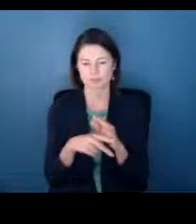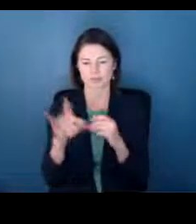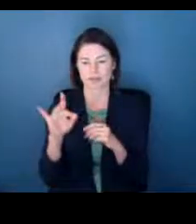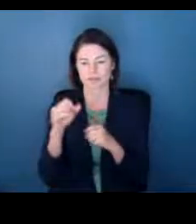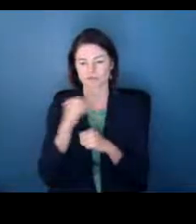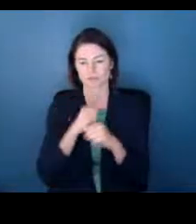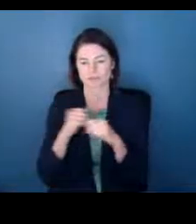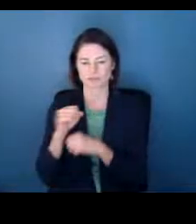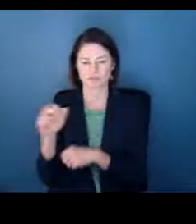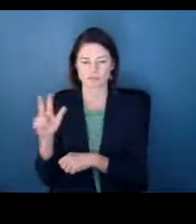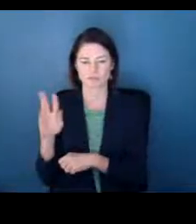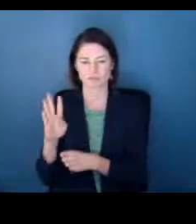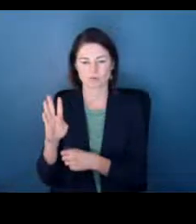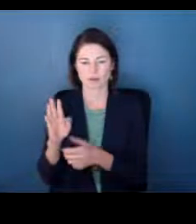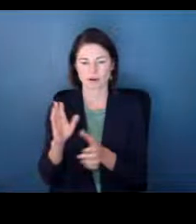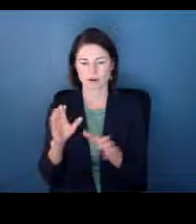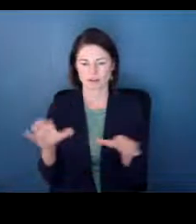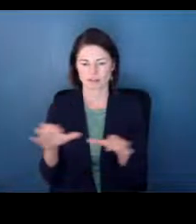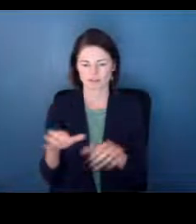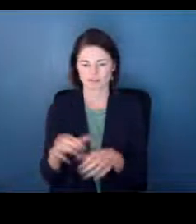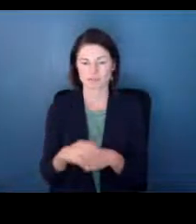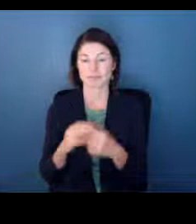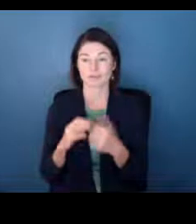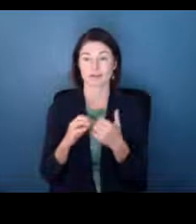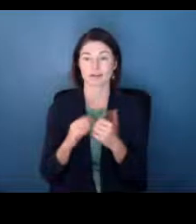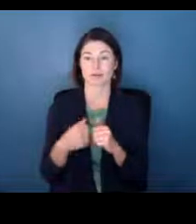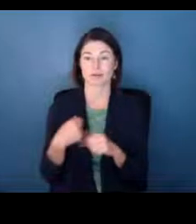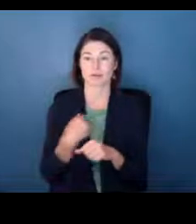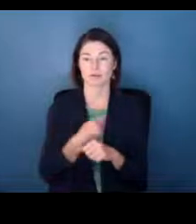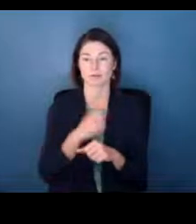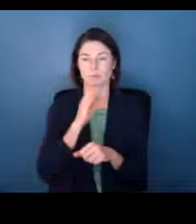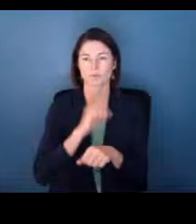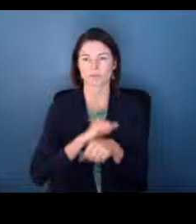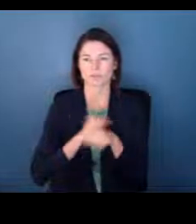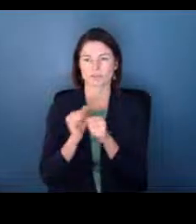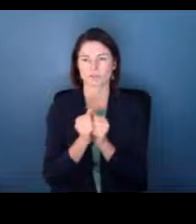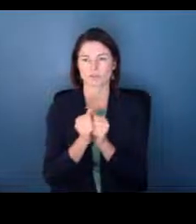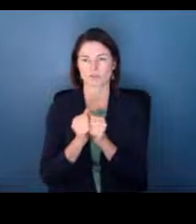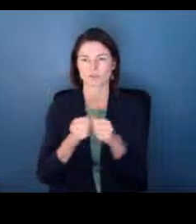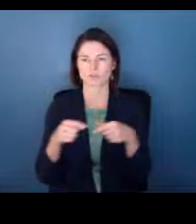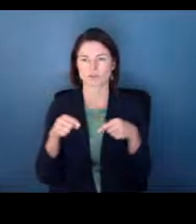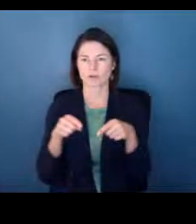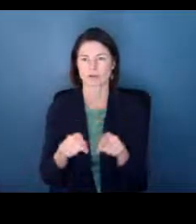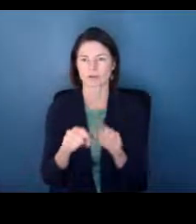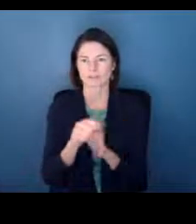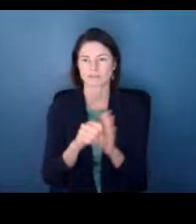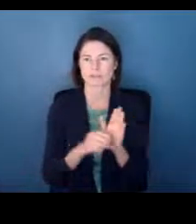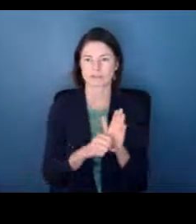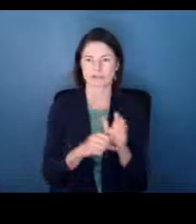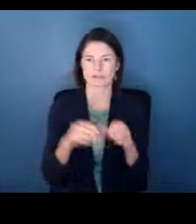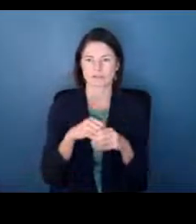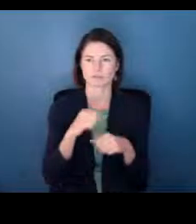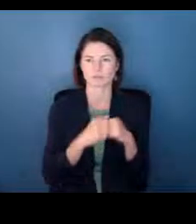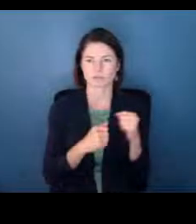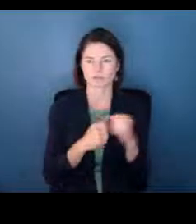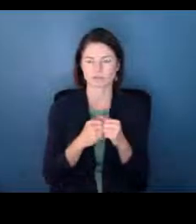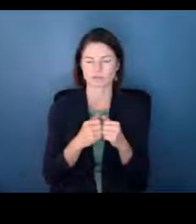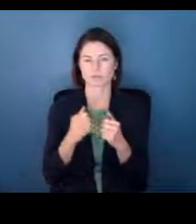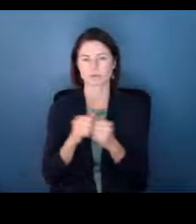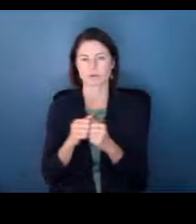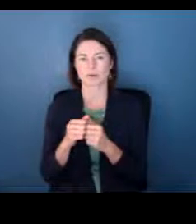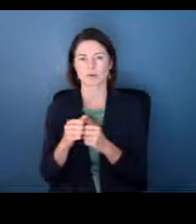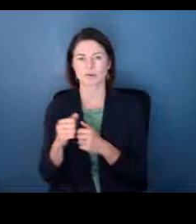on how we will work together to align state infrastructure investments with climate, health, and equity